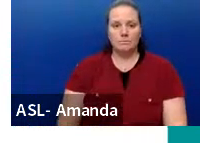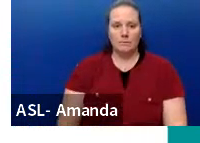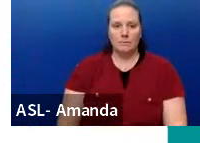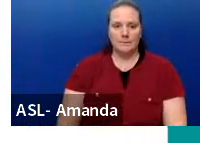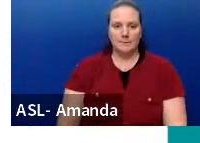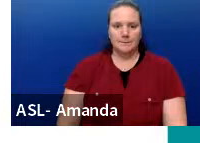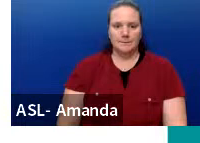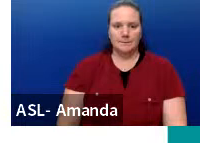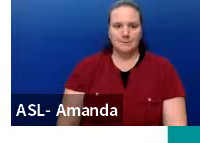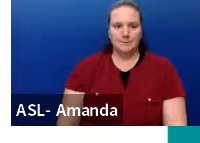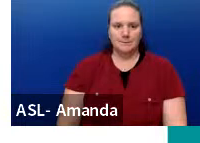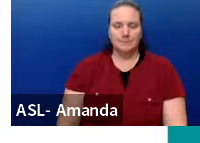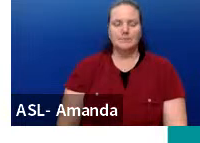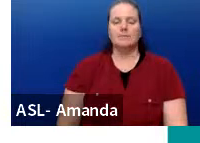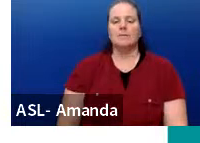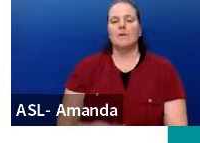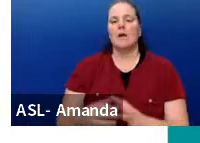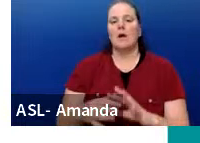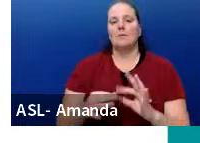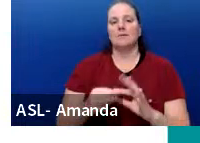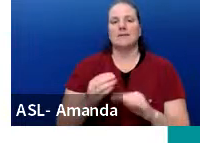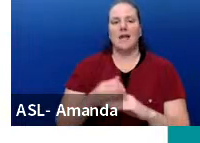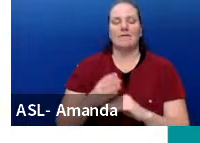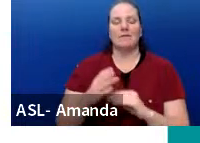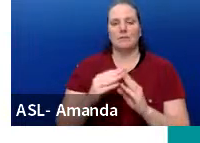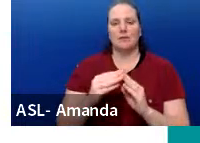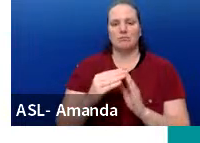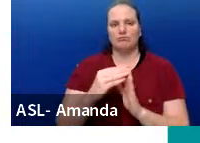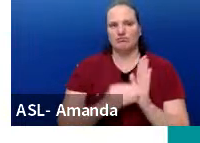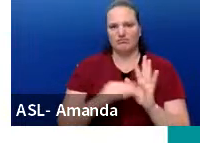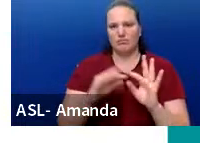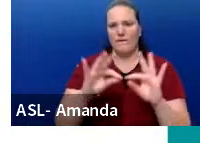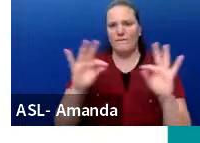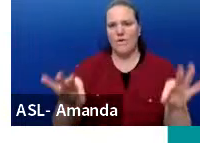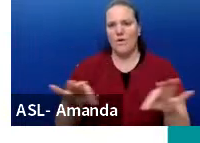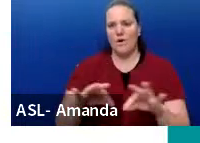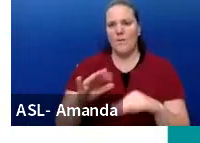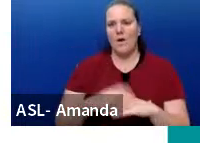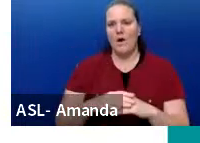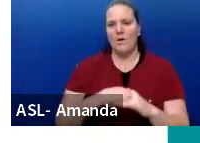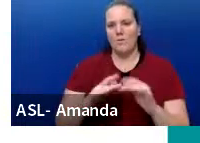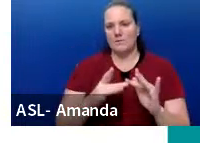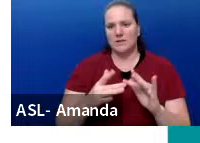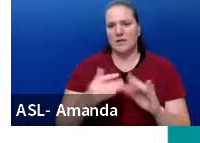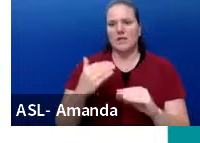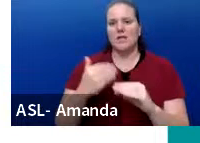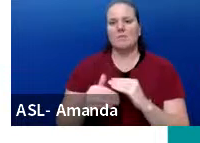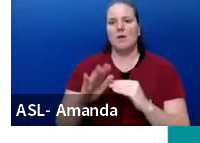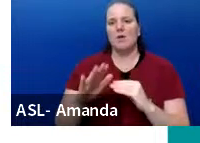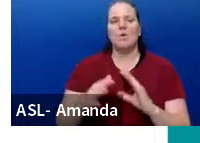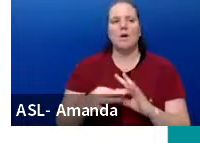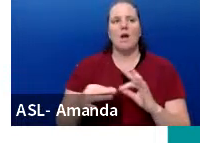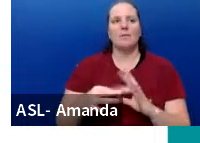To submit comments after the meeting, fill out the comment form on the program website or email your comments to